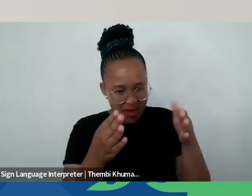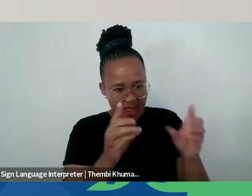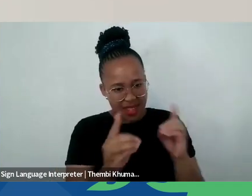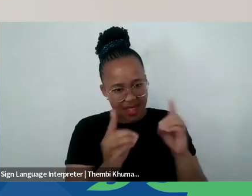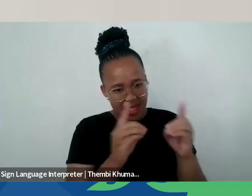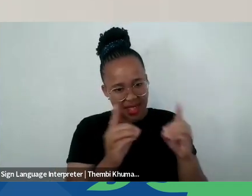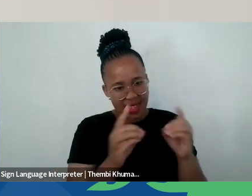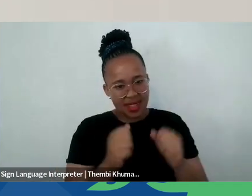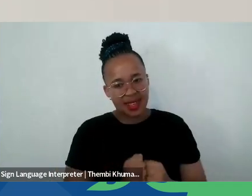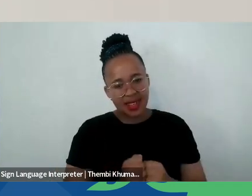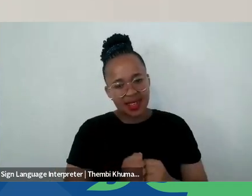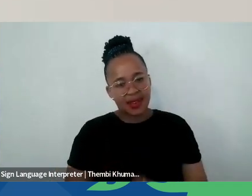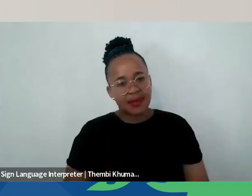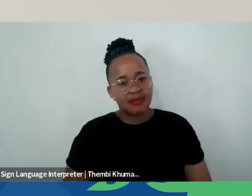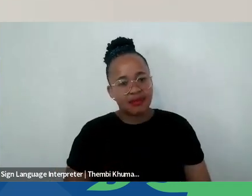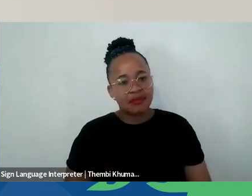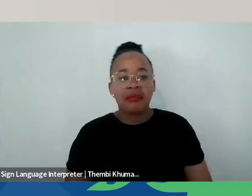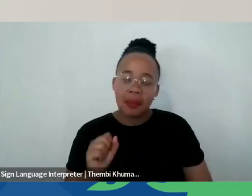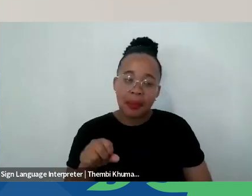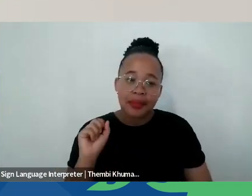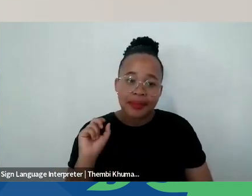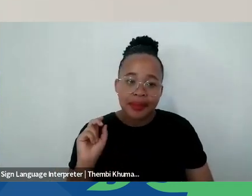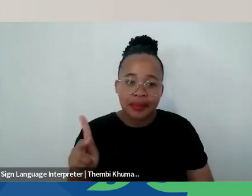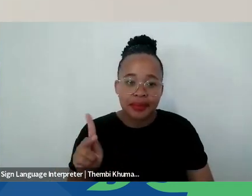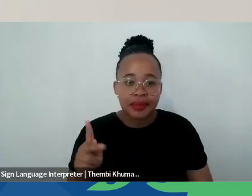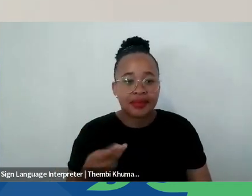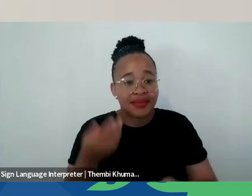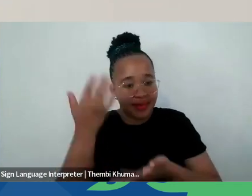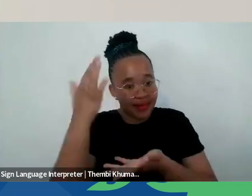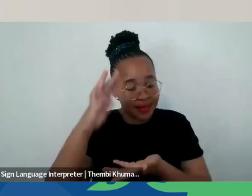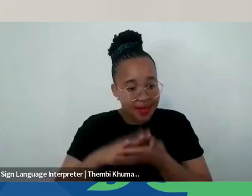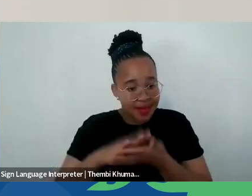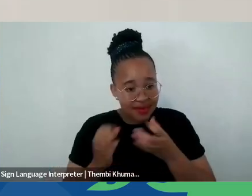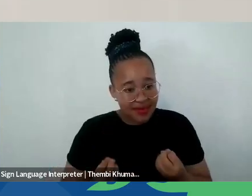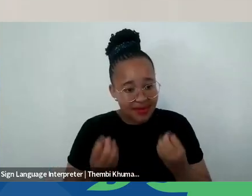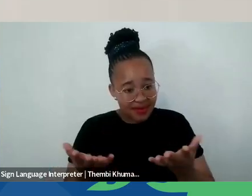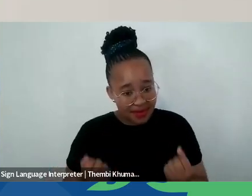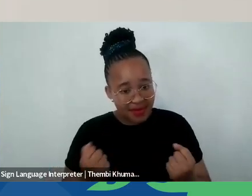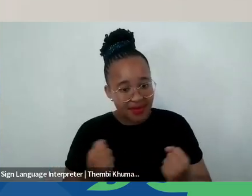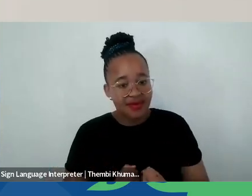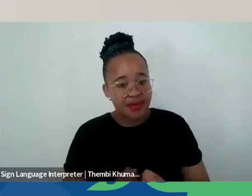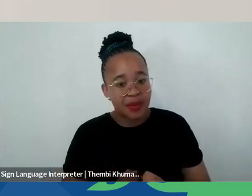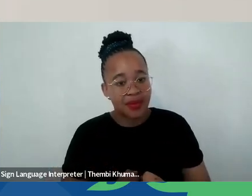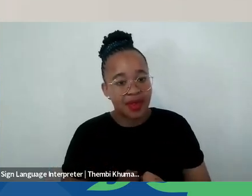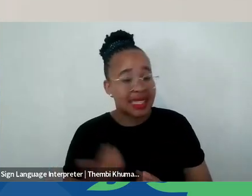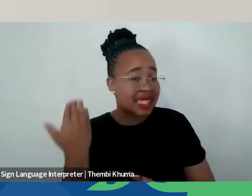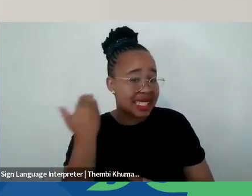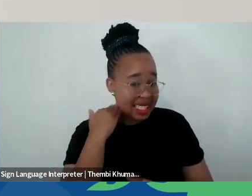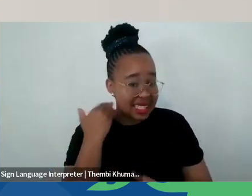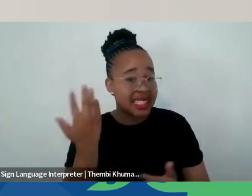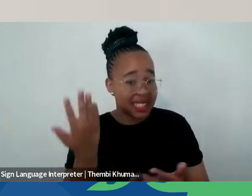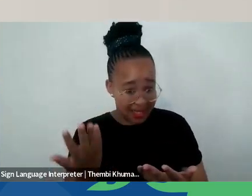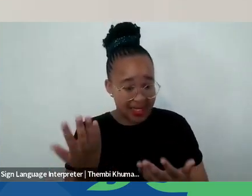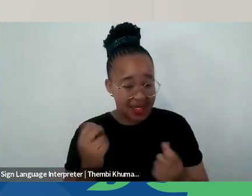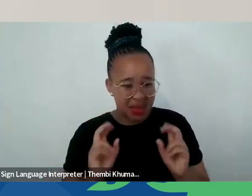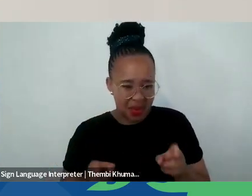No, I think you're right. Harm reduction services potentially are quite expensive. And